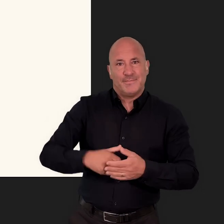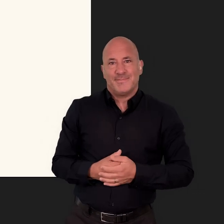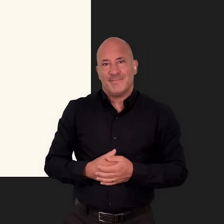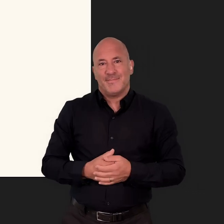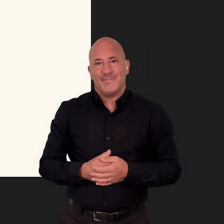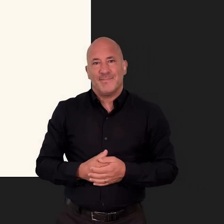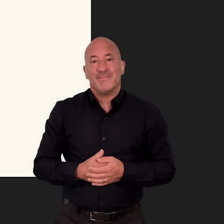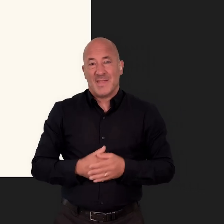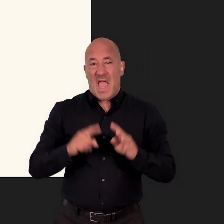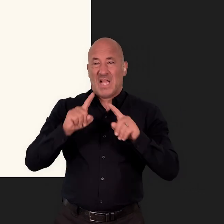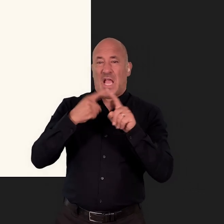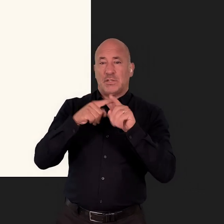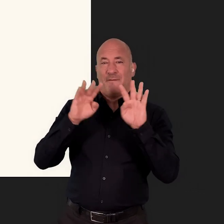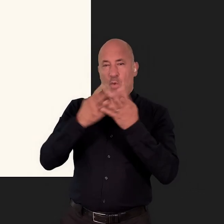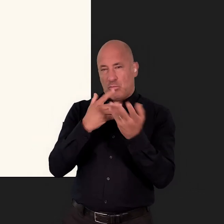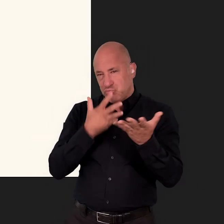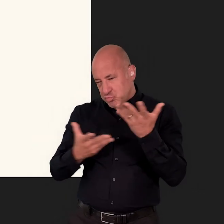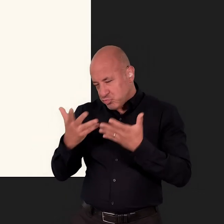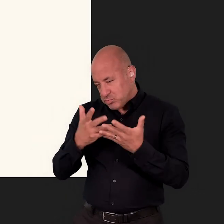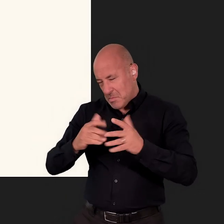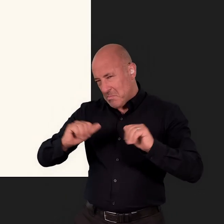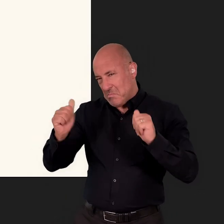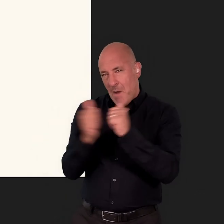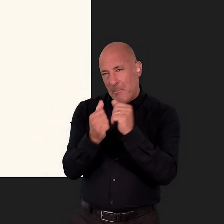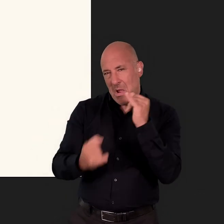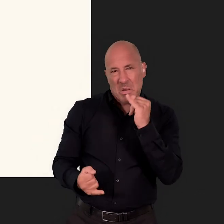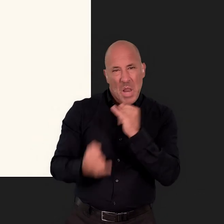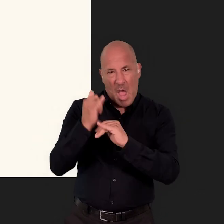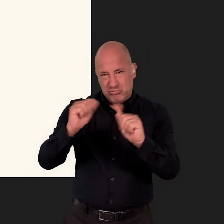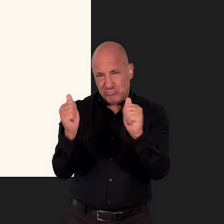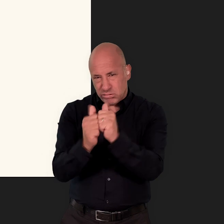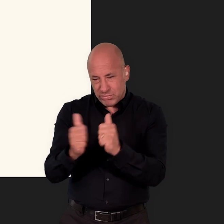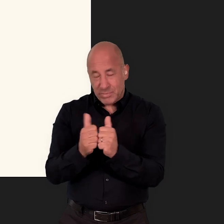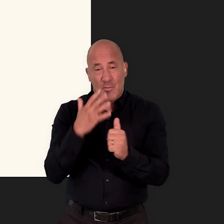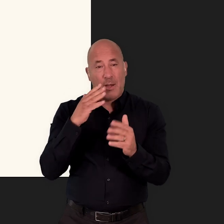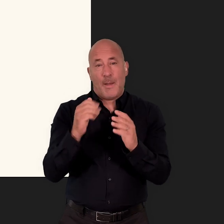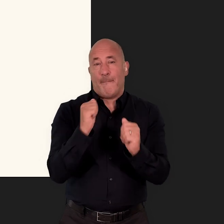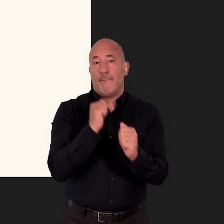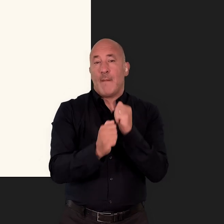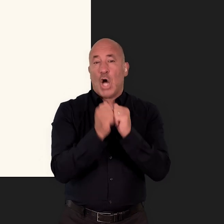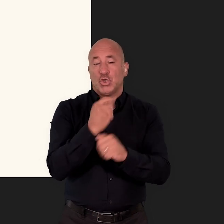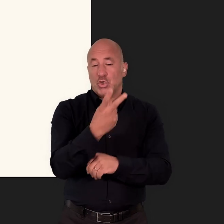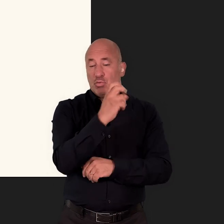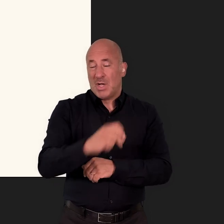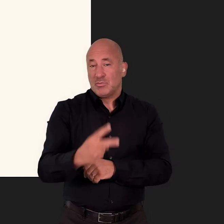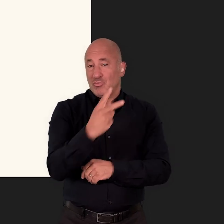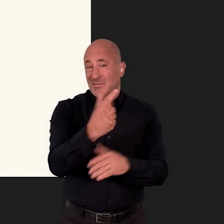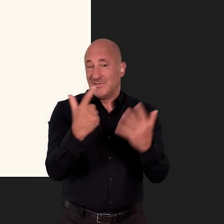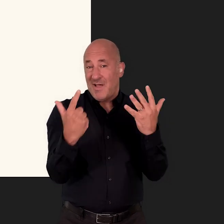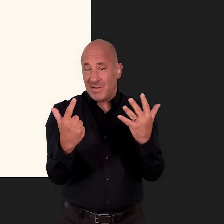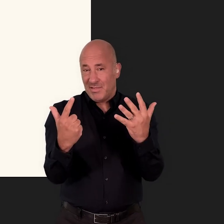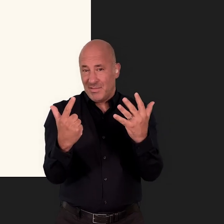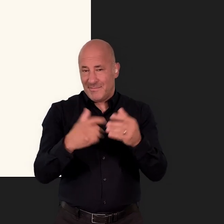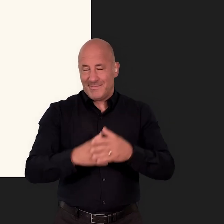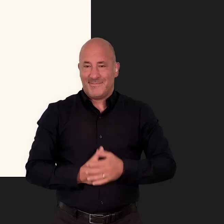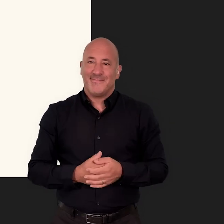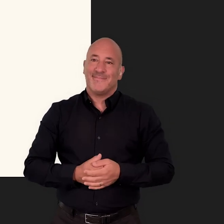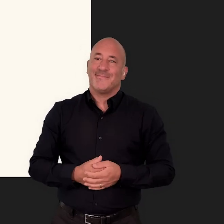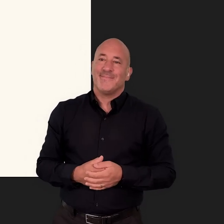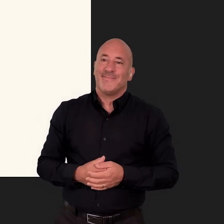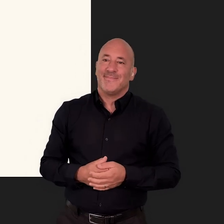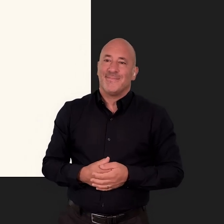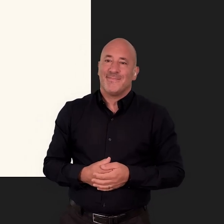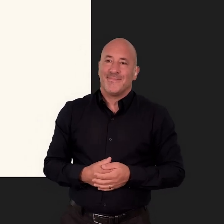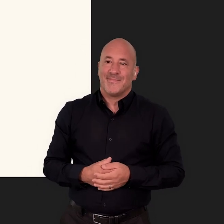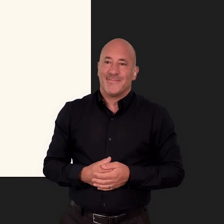budget. Final decisions will be made by the Arts Council England's Executive Board by March 2027.